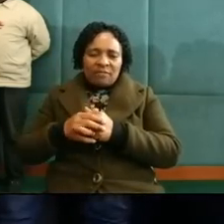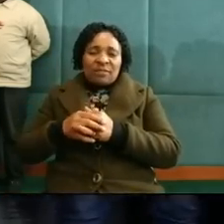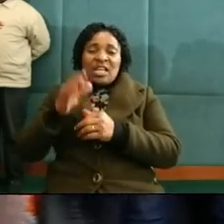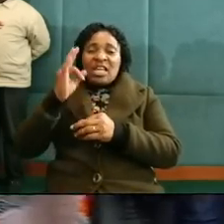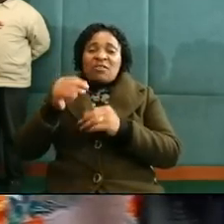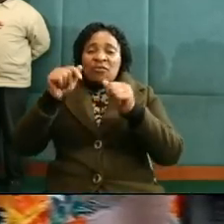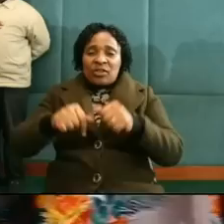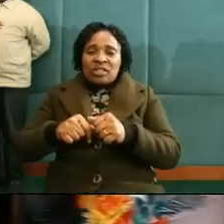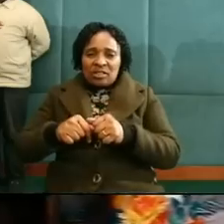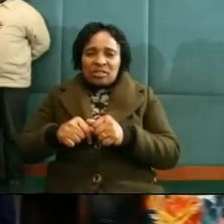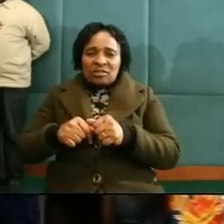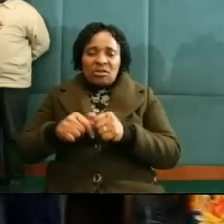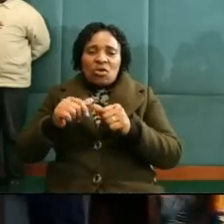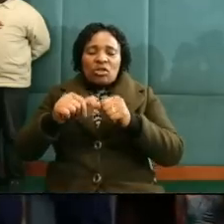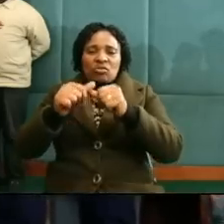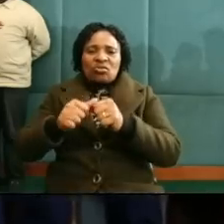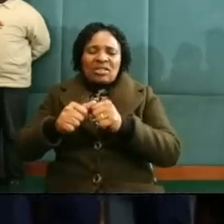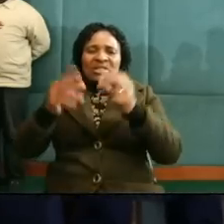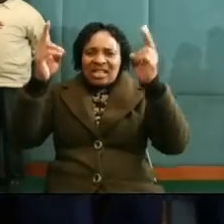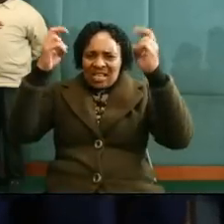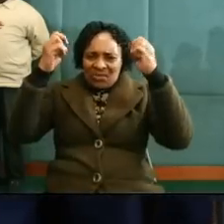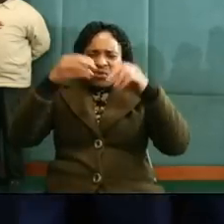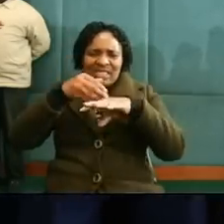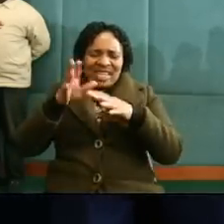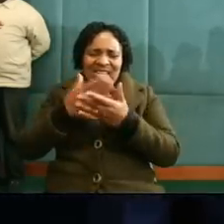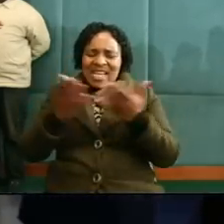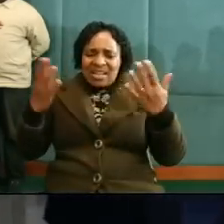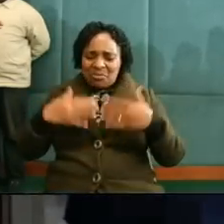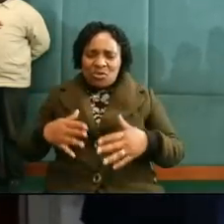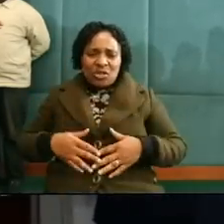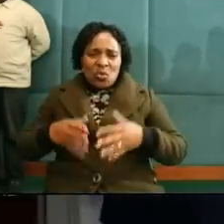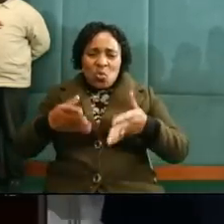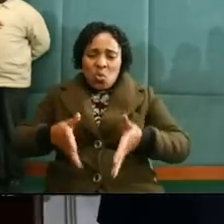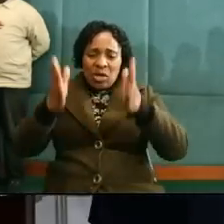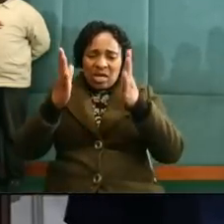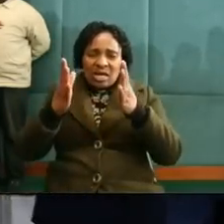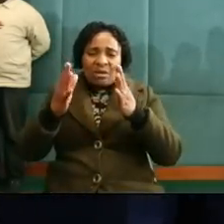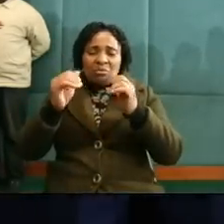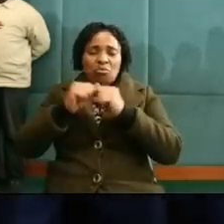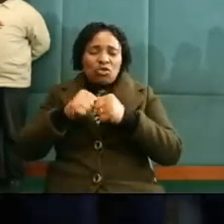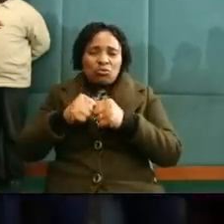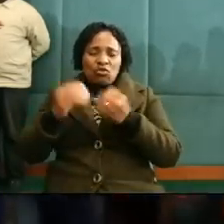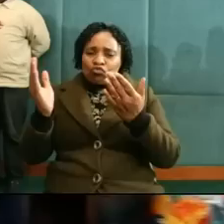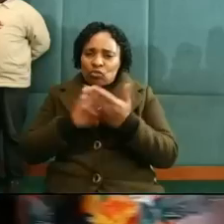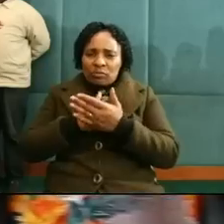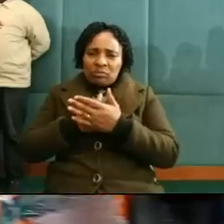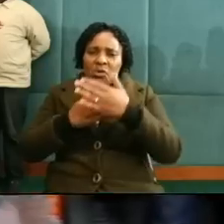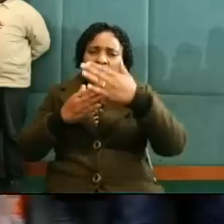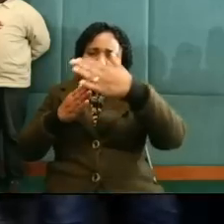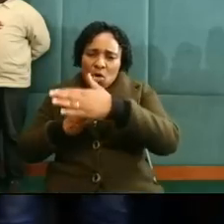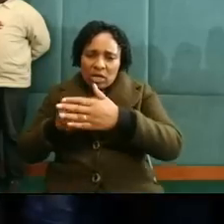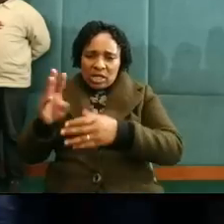that rascal, the devil, send anybody else on their way to trip them up, put an edge around